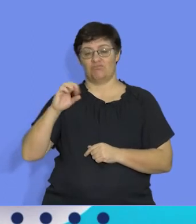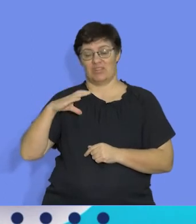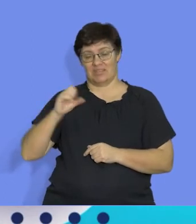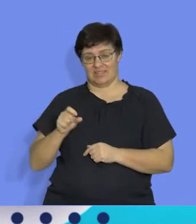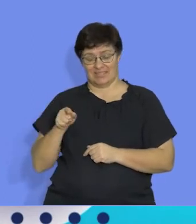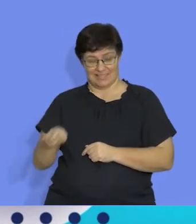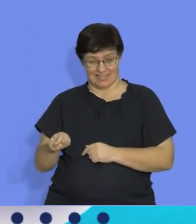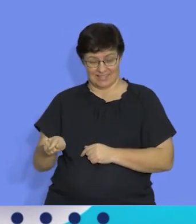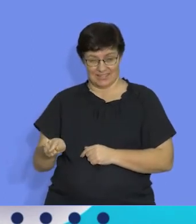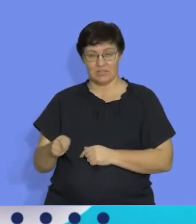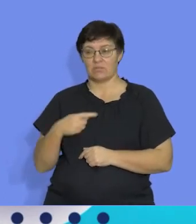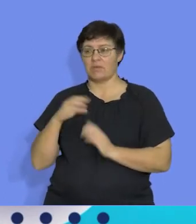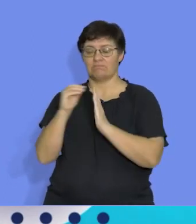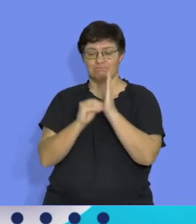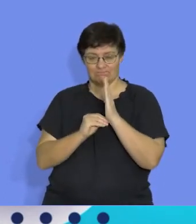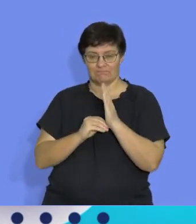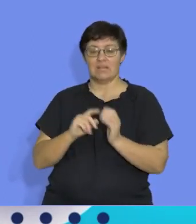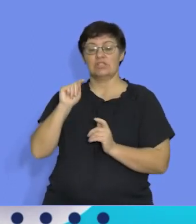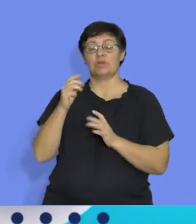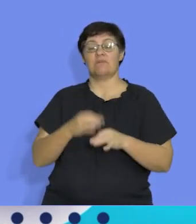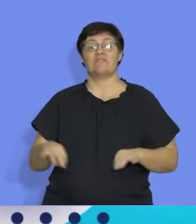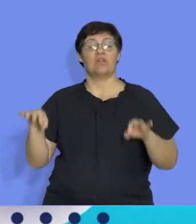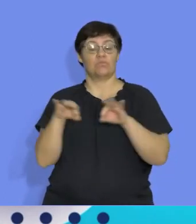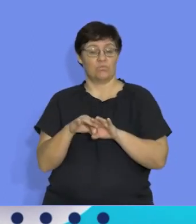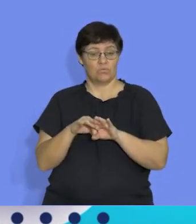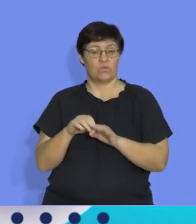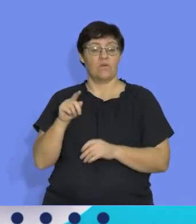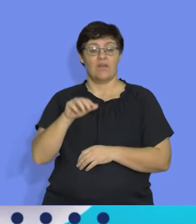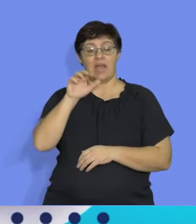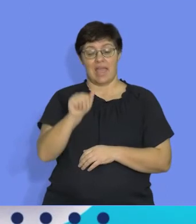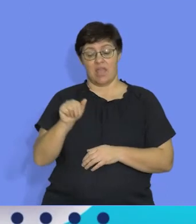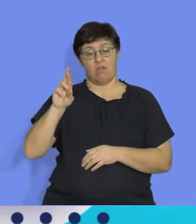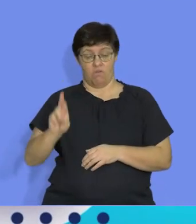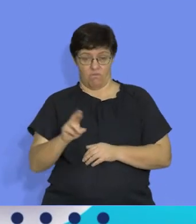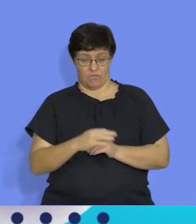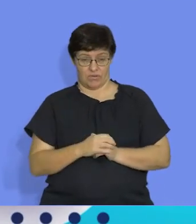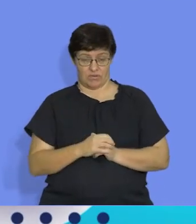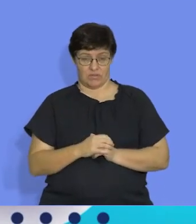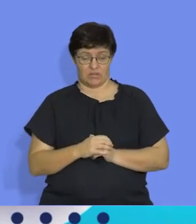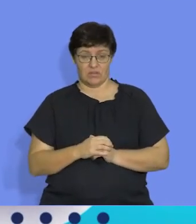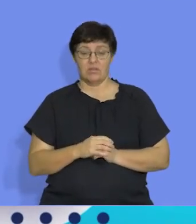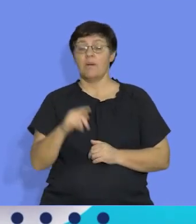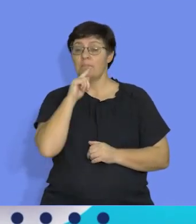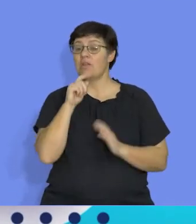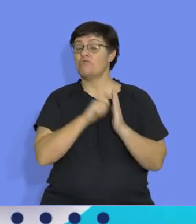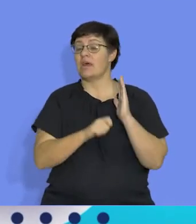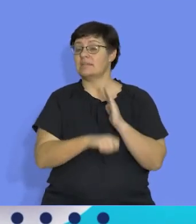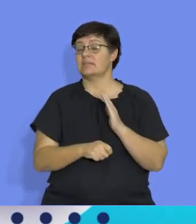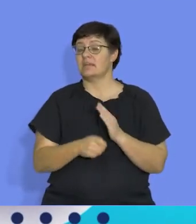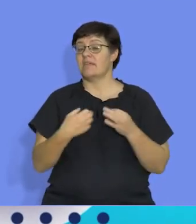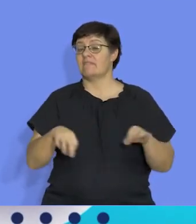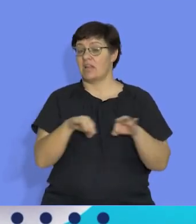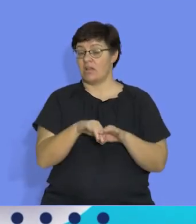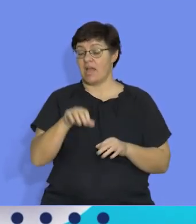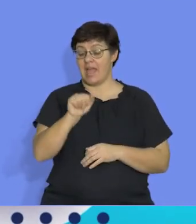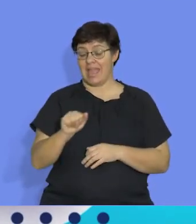sequence. So I'm going to be writing my term values in terms of A and R. Being able to write my term values in